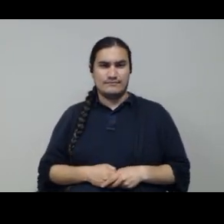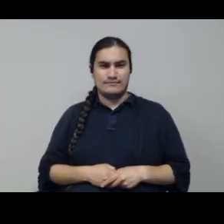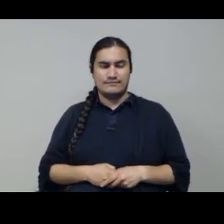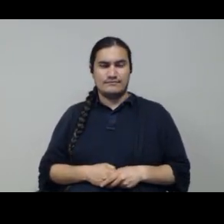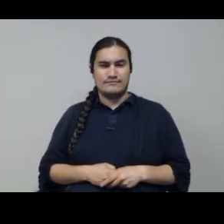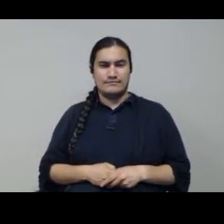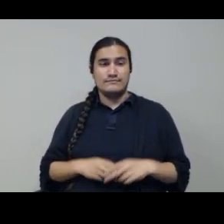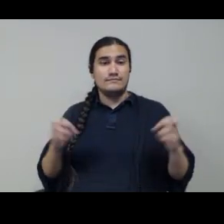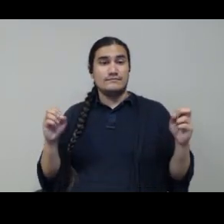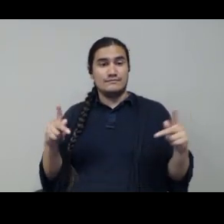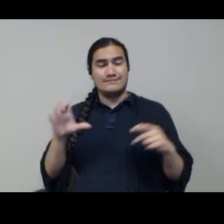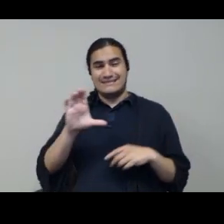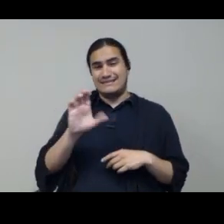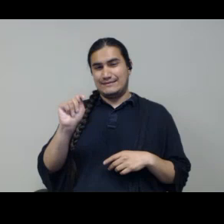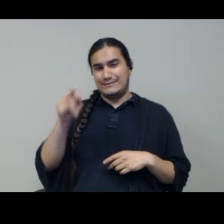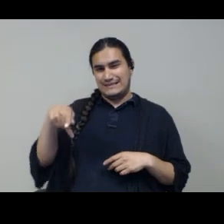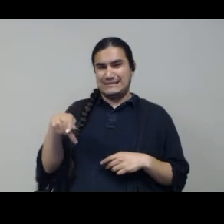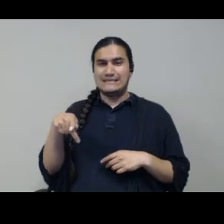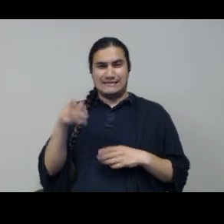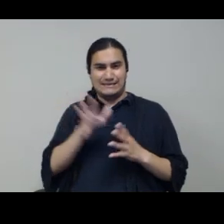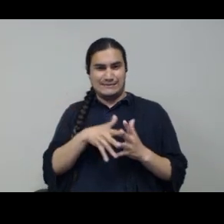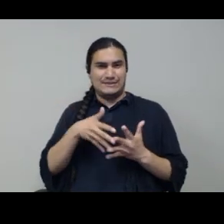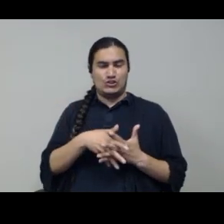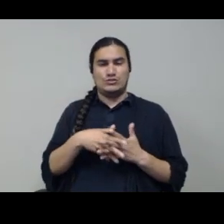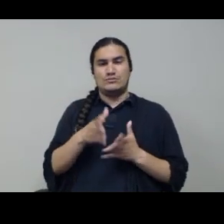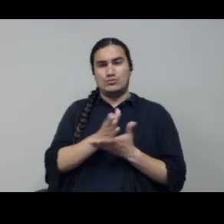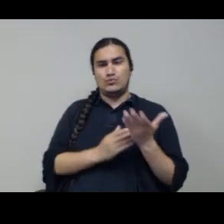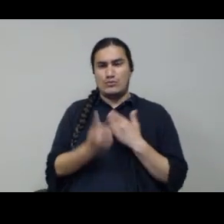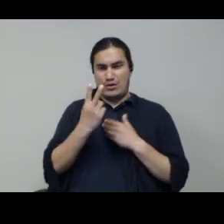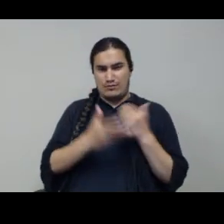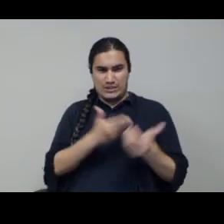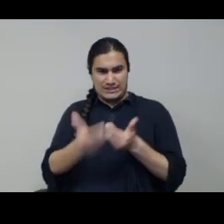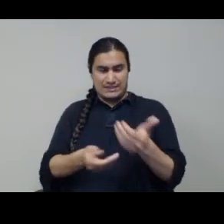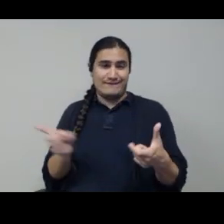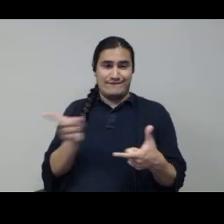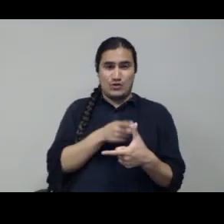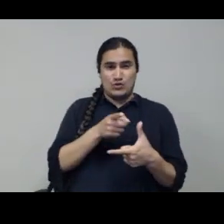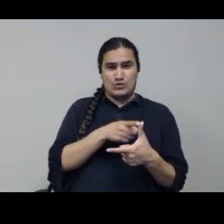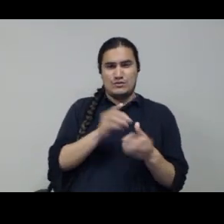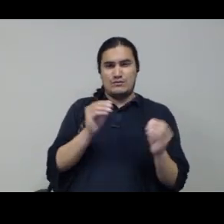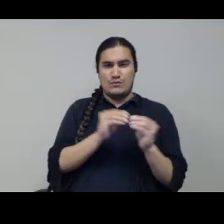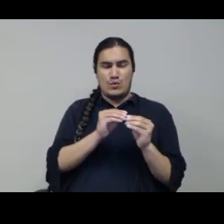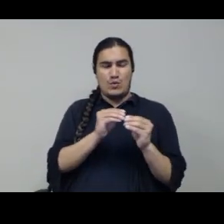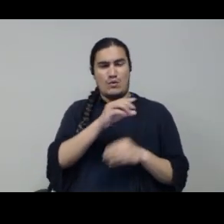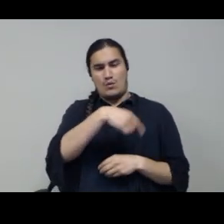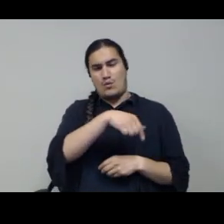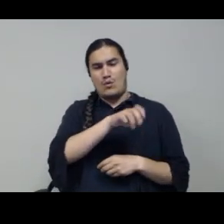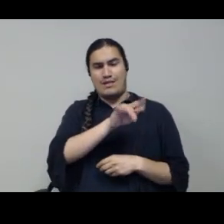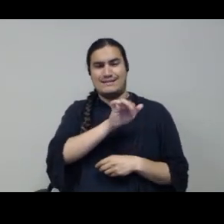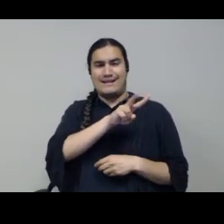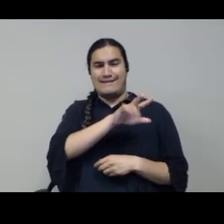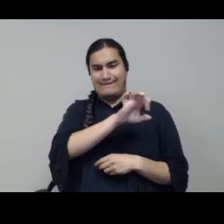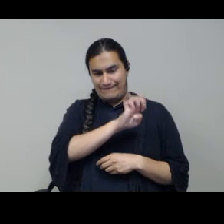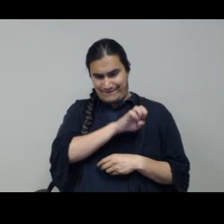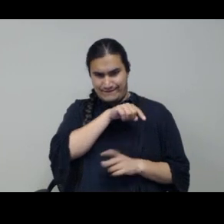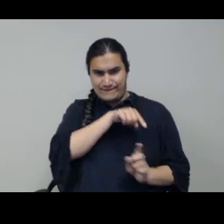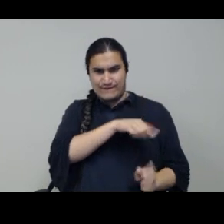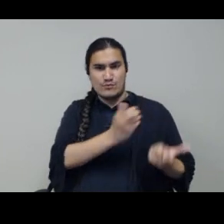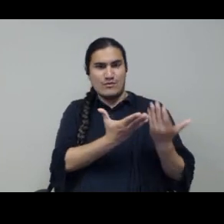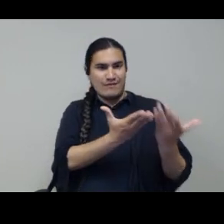All right, so CTP implementation is divided into two parts. The first part is more of a qualitative report that provides